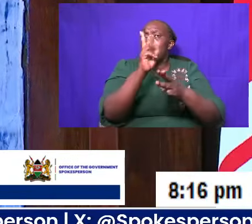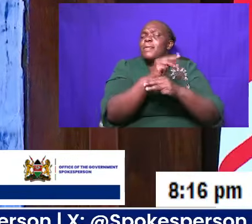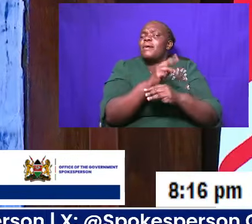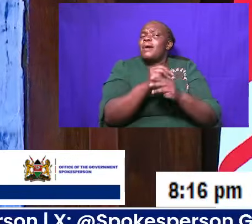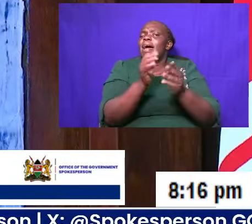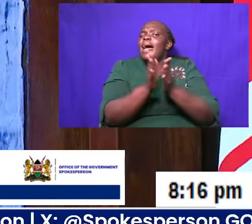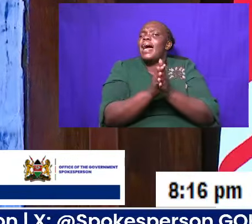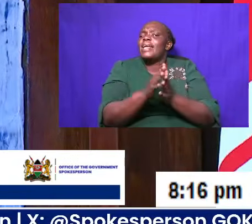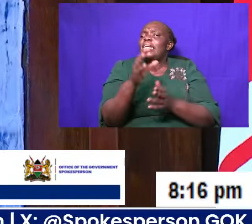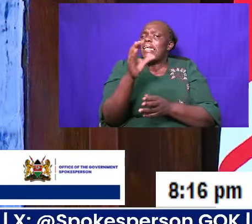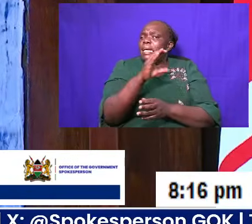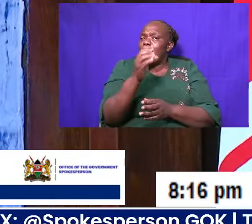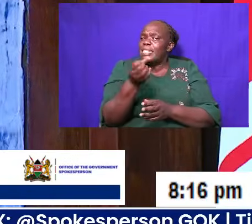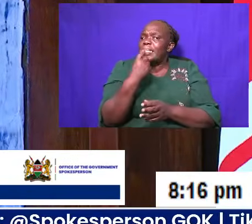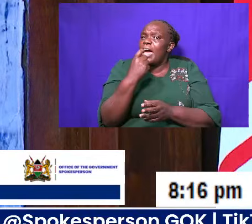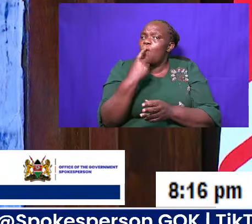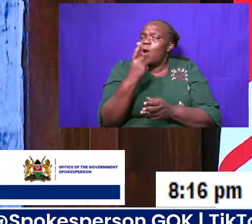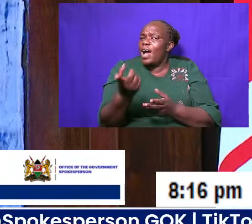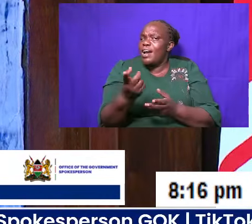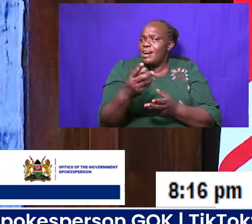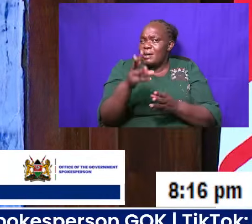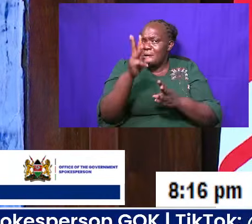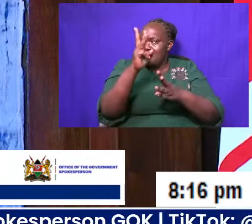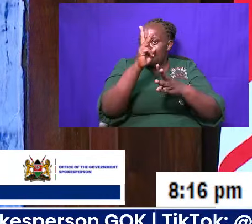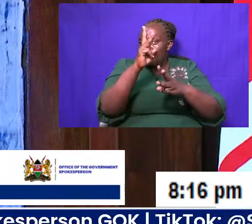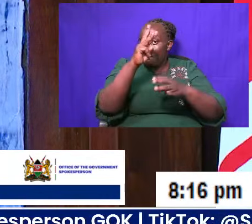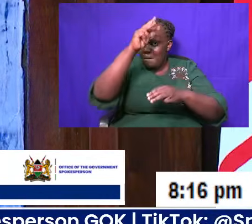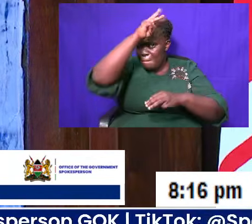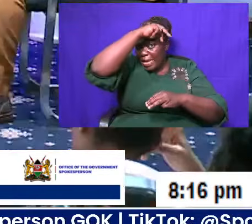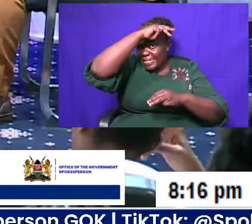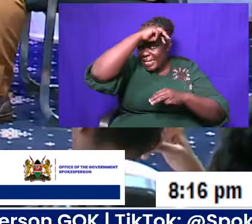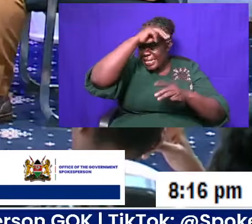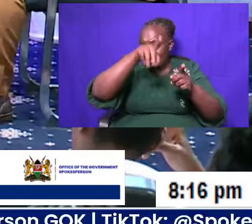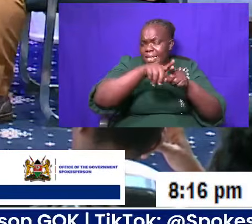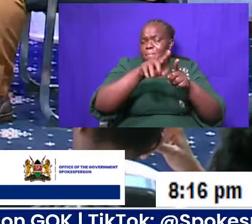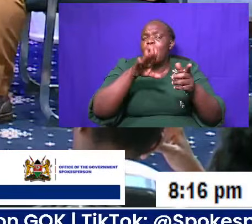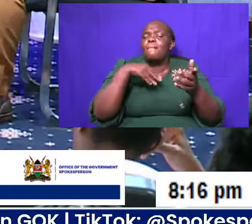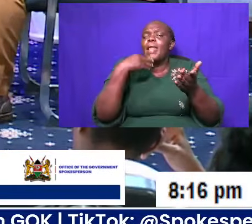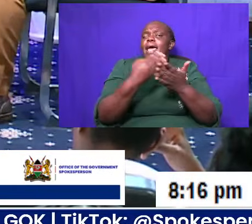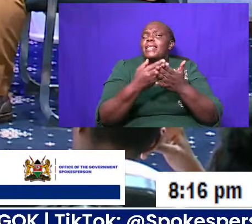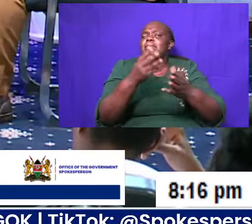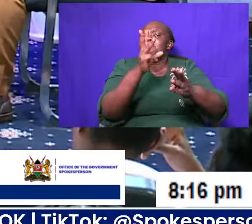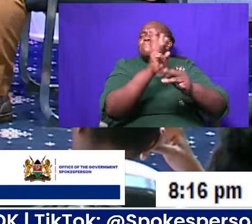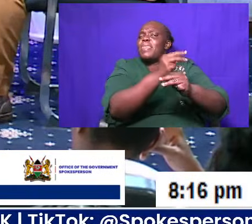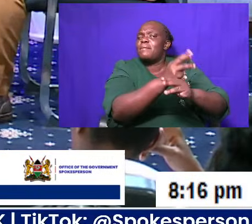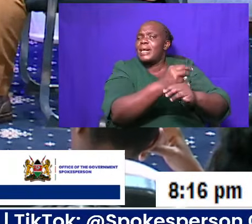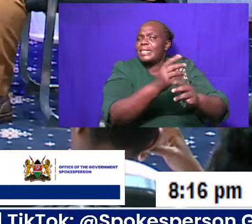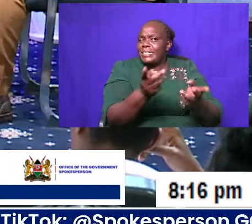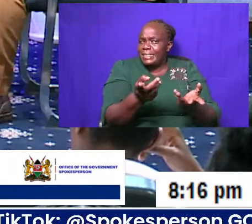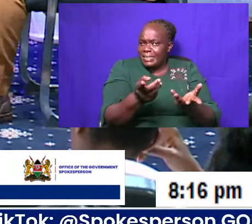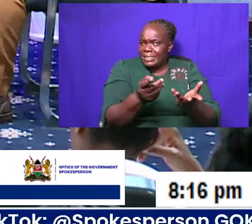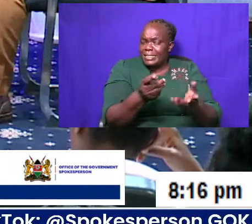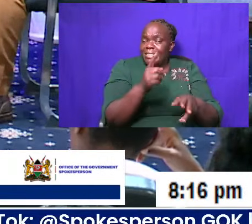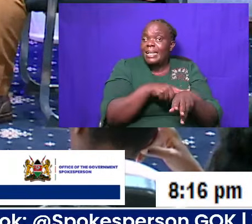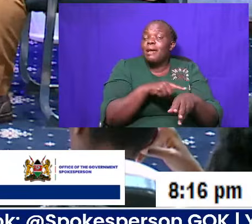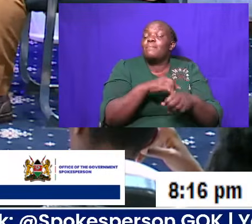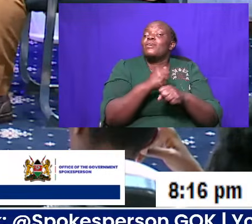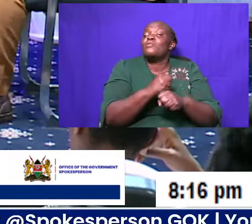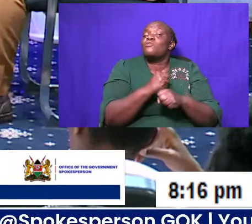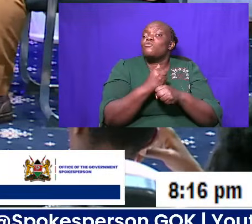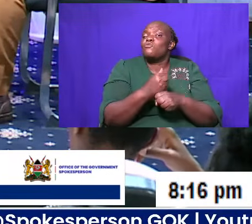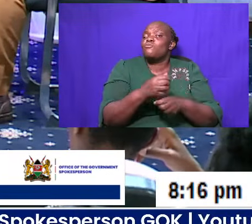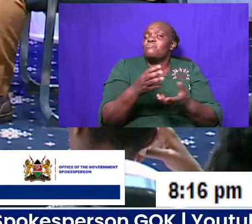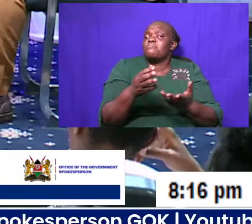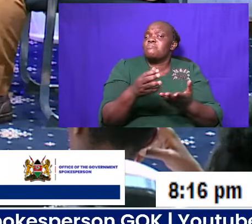Chemistry. And chemistry. Then you go for master's double maths. Applied mathematics. Because when I was doing my bachelor's, I took